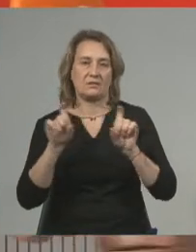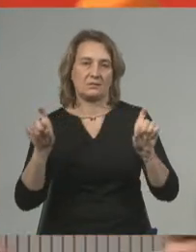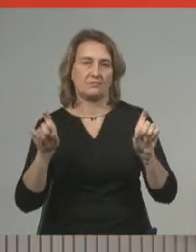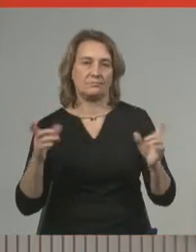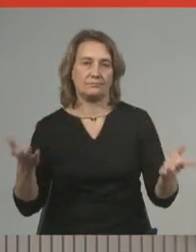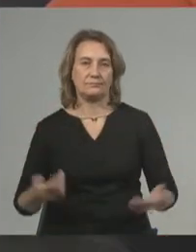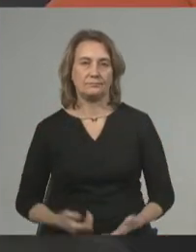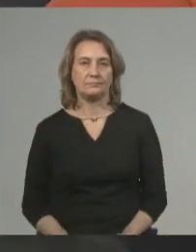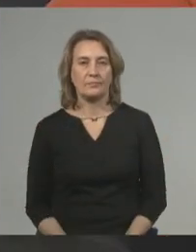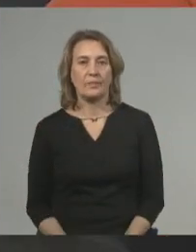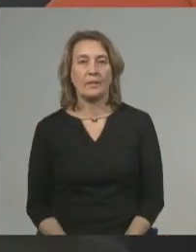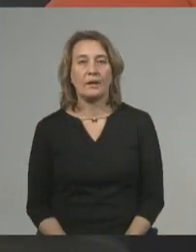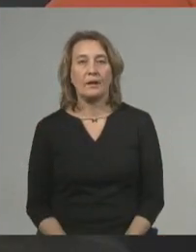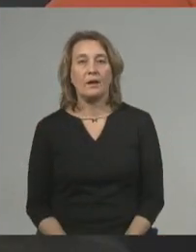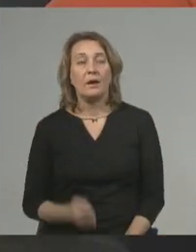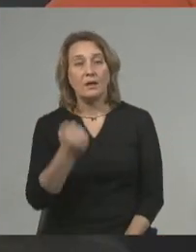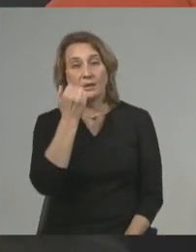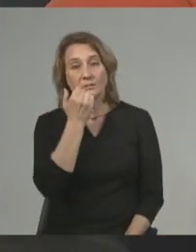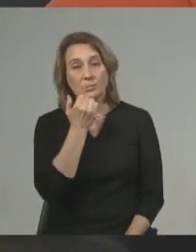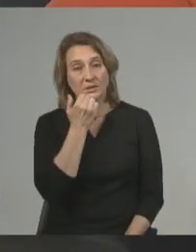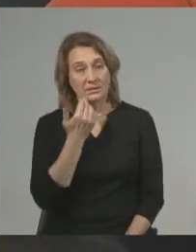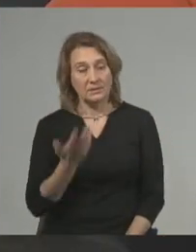funds and they shut down